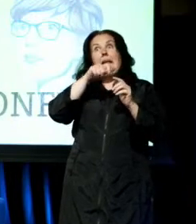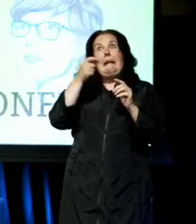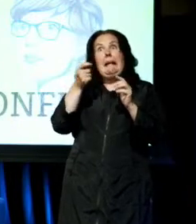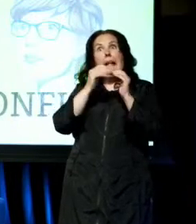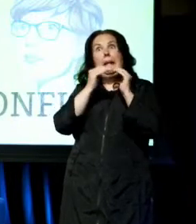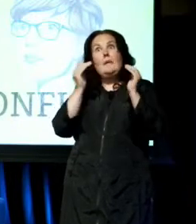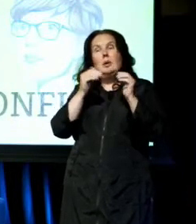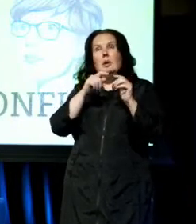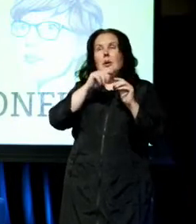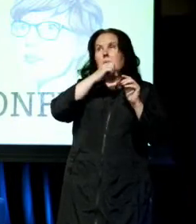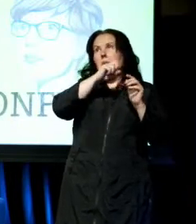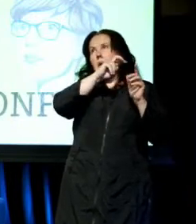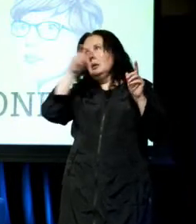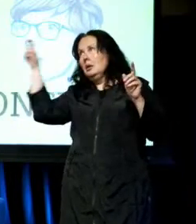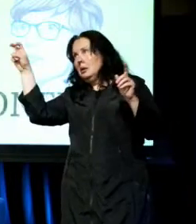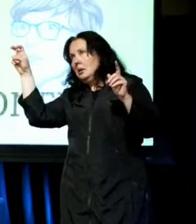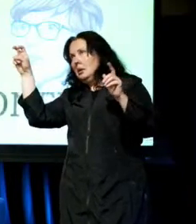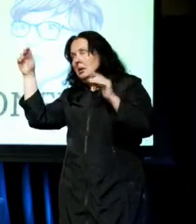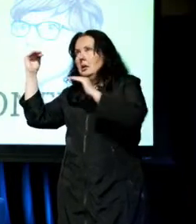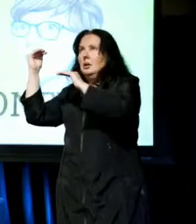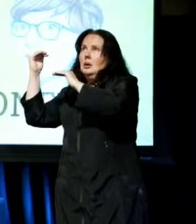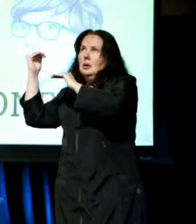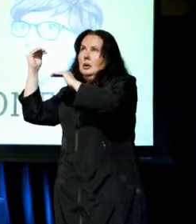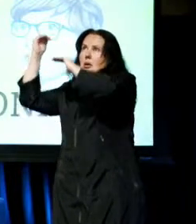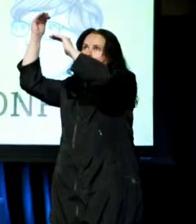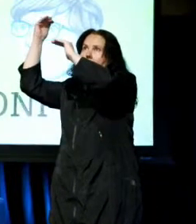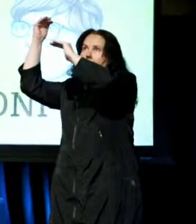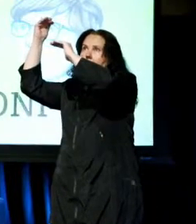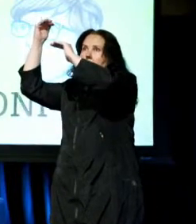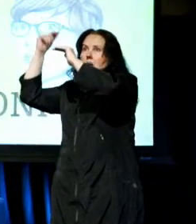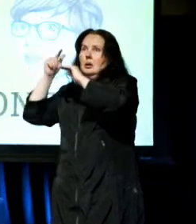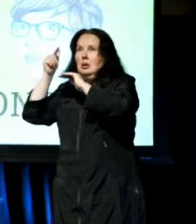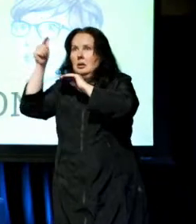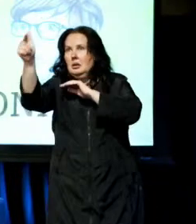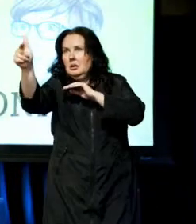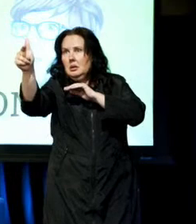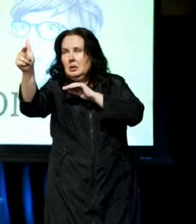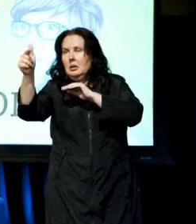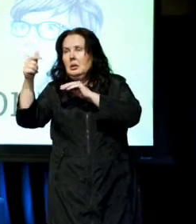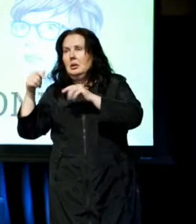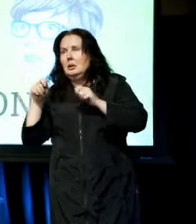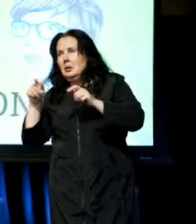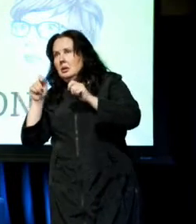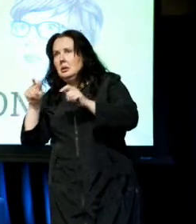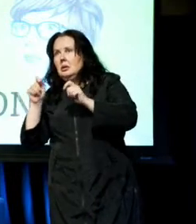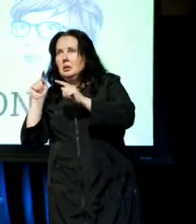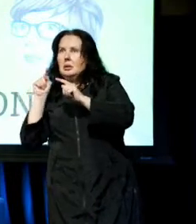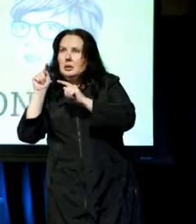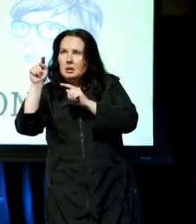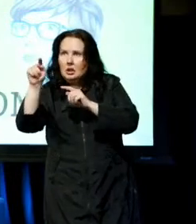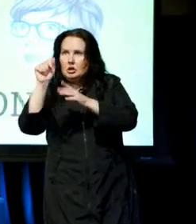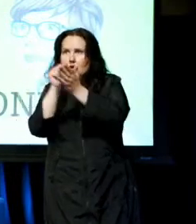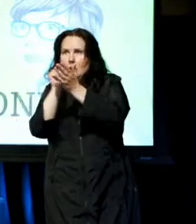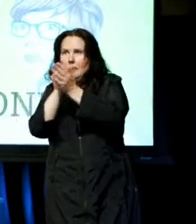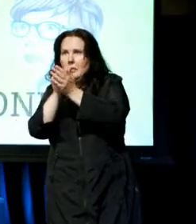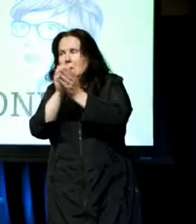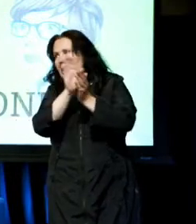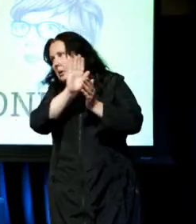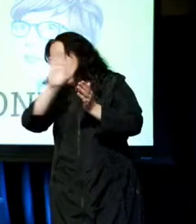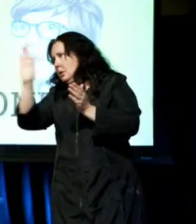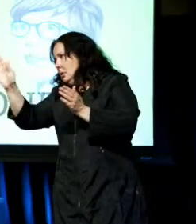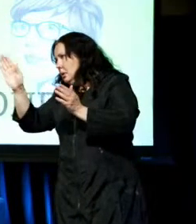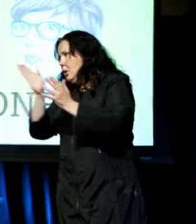go, you know, it says, you know, go down the other end of such and such a shop and through this other